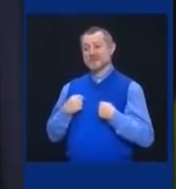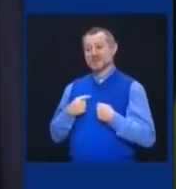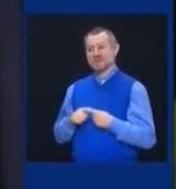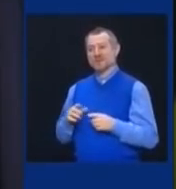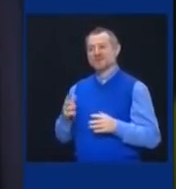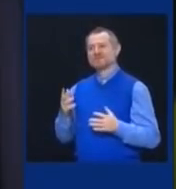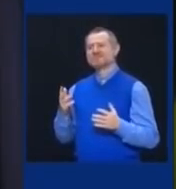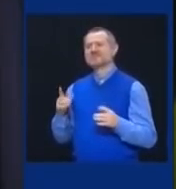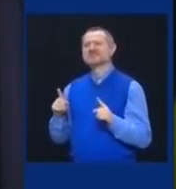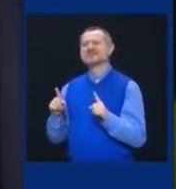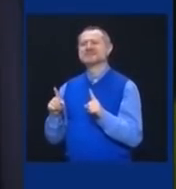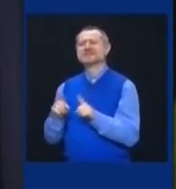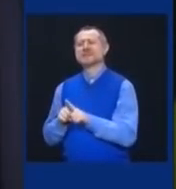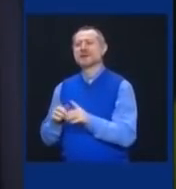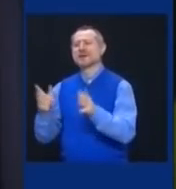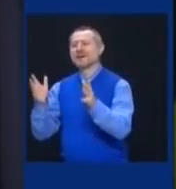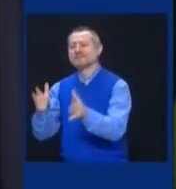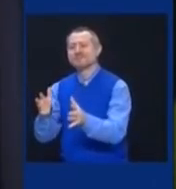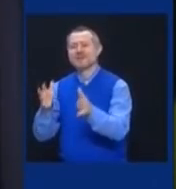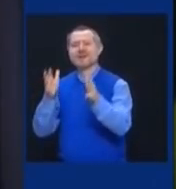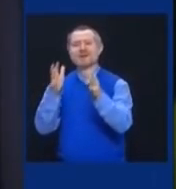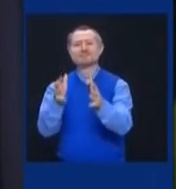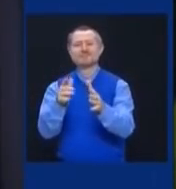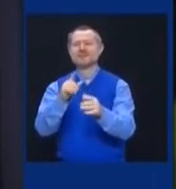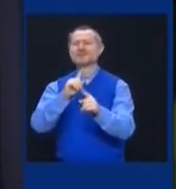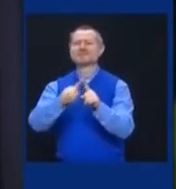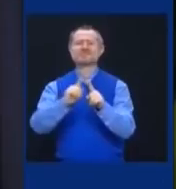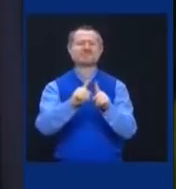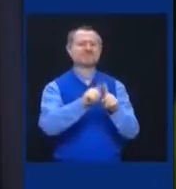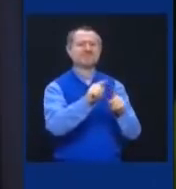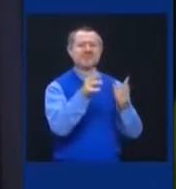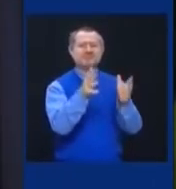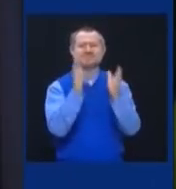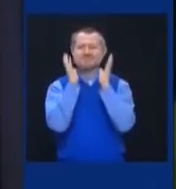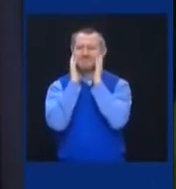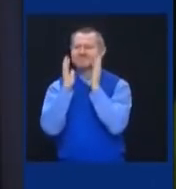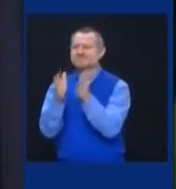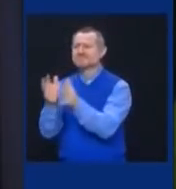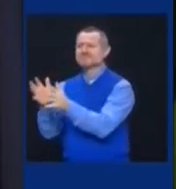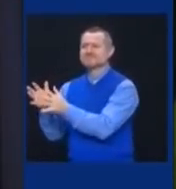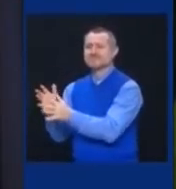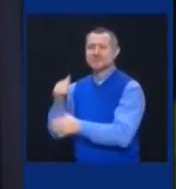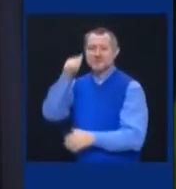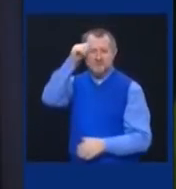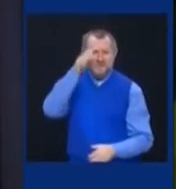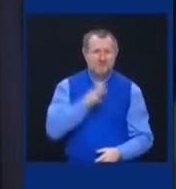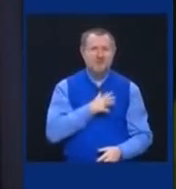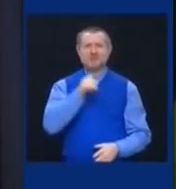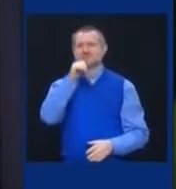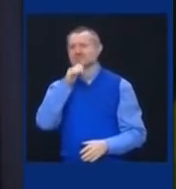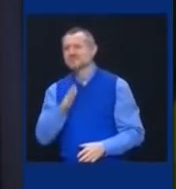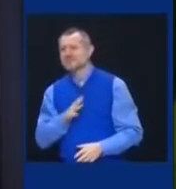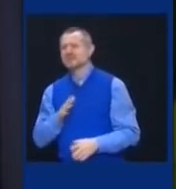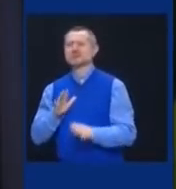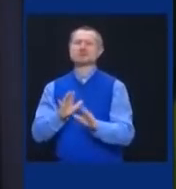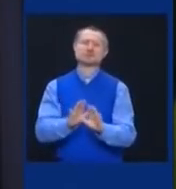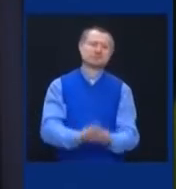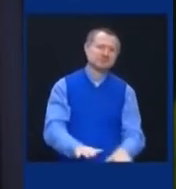making the same gesture with hundreds of people, women, men, children,